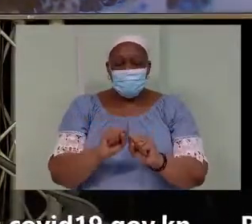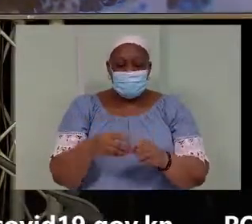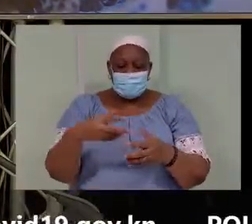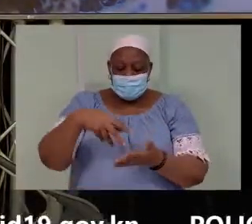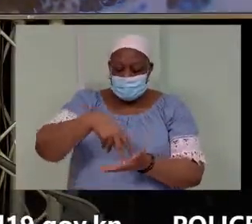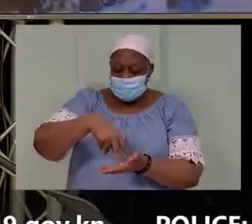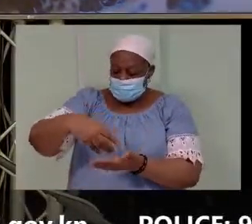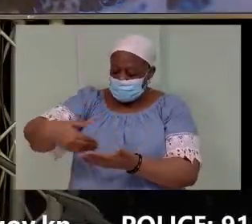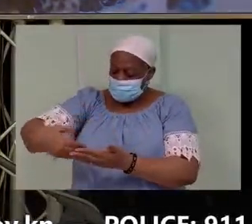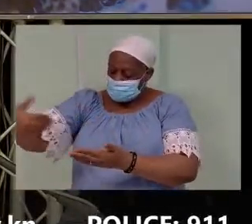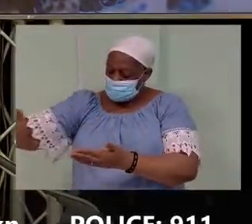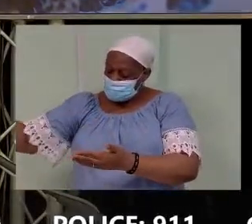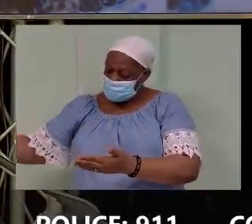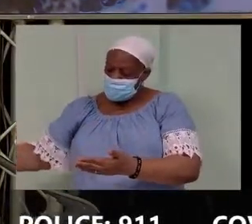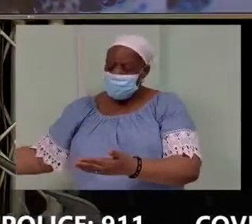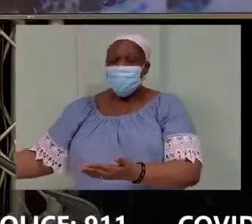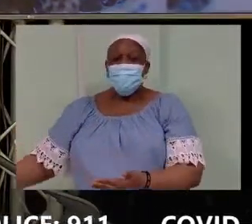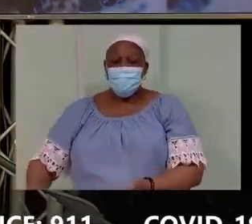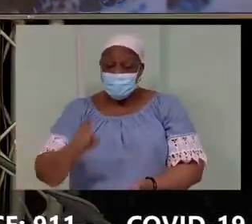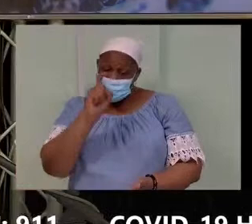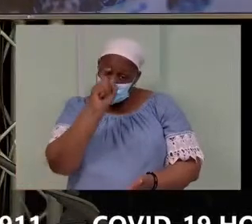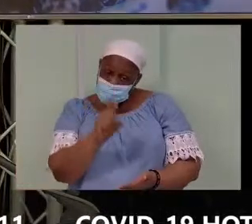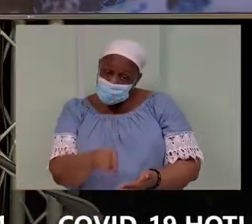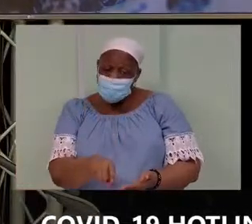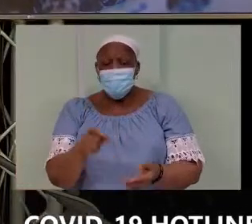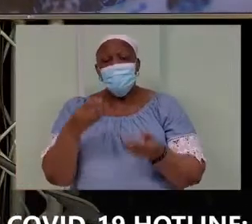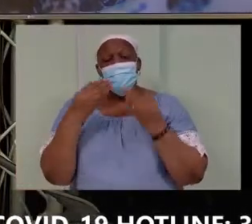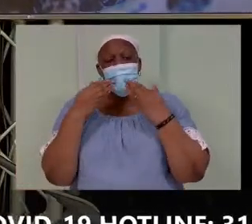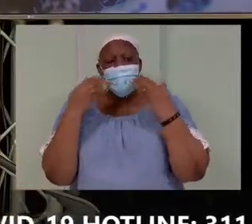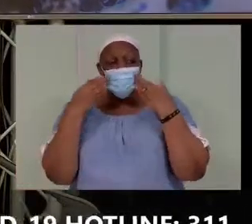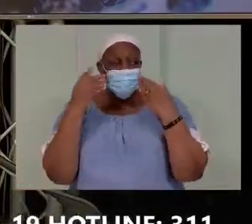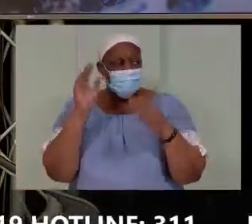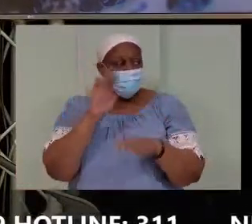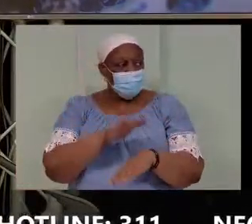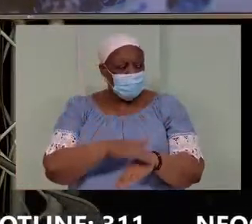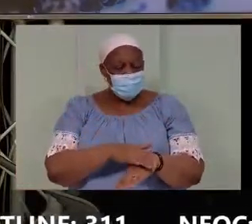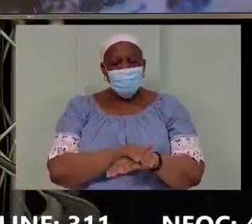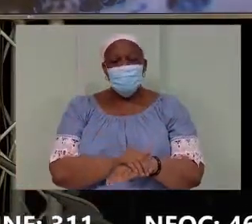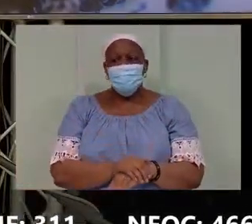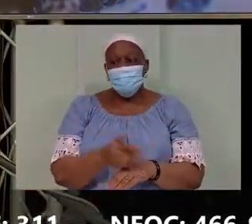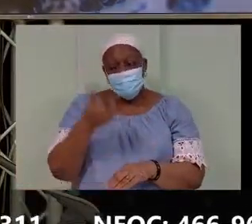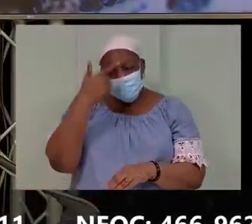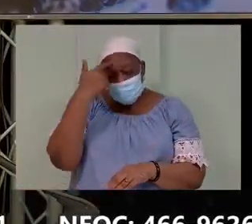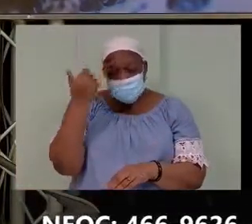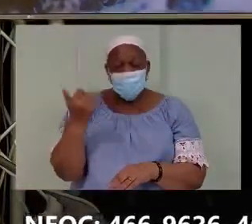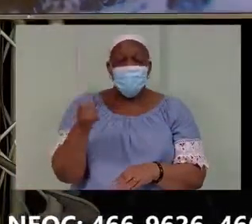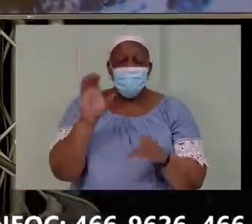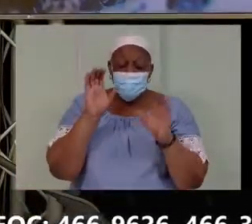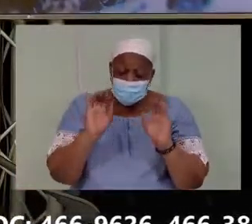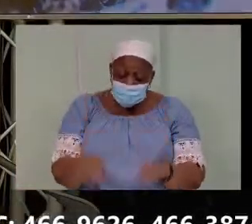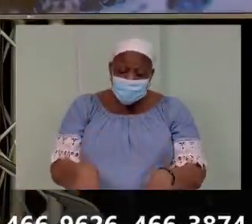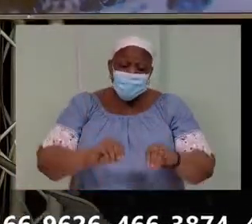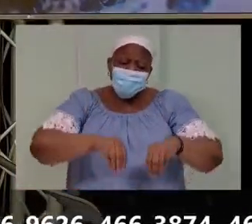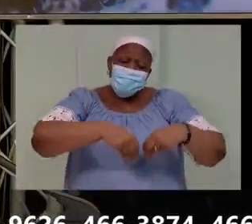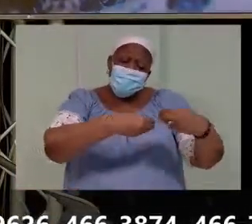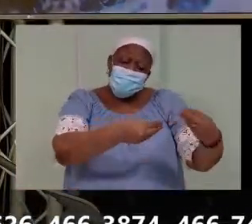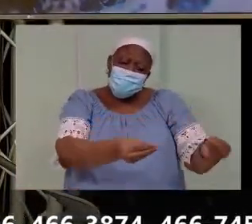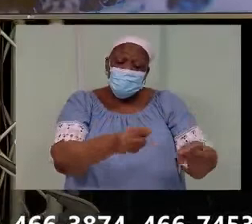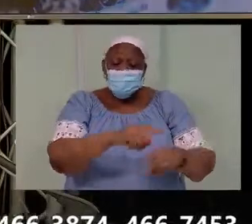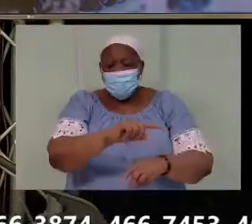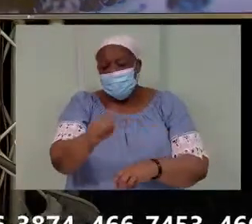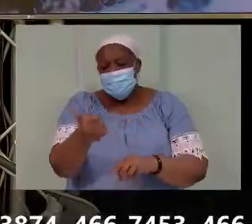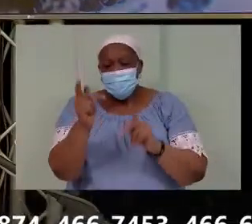other person, then it is important that you wear the mask, because you can transmit the virus to someone else if